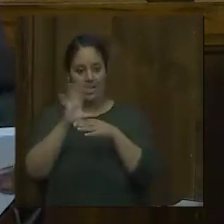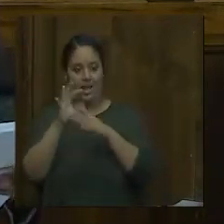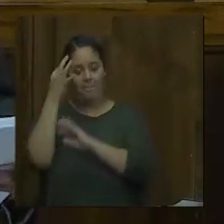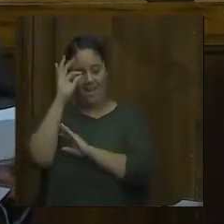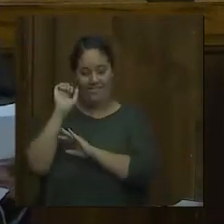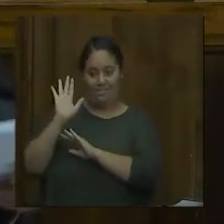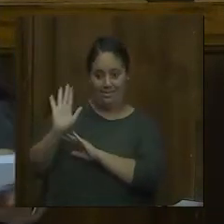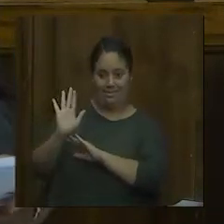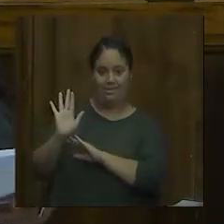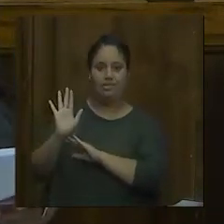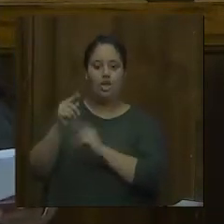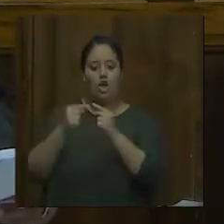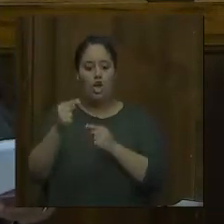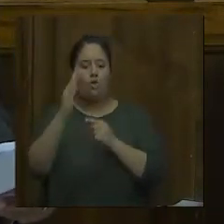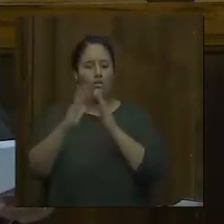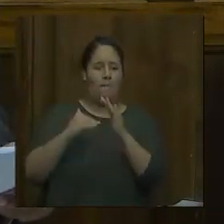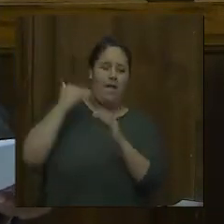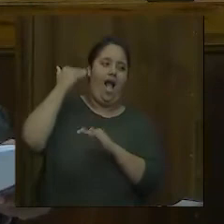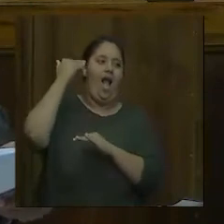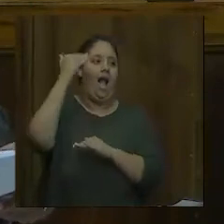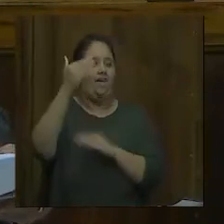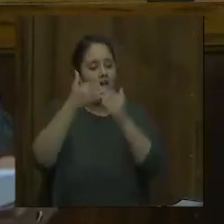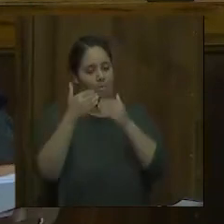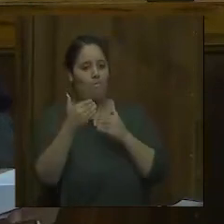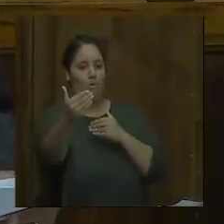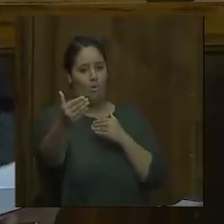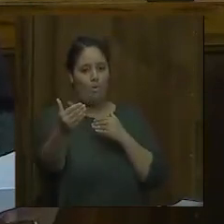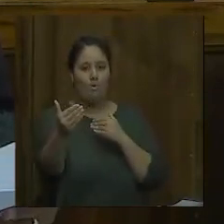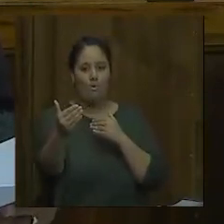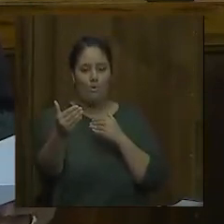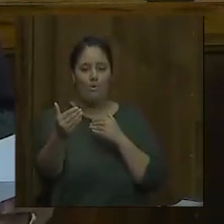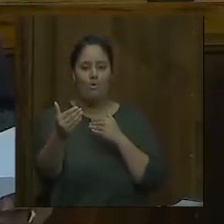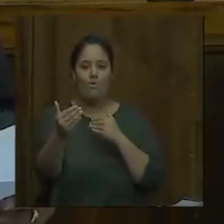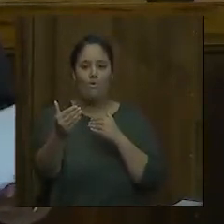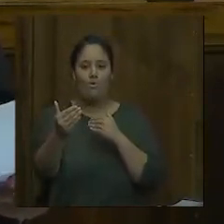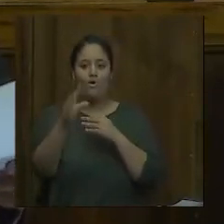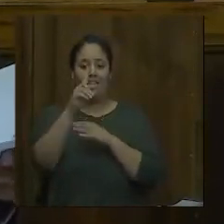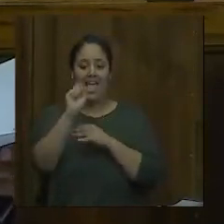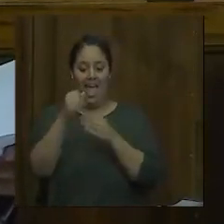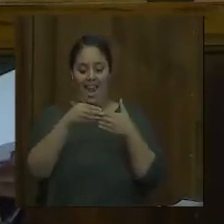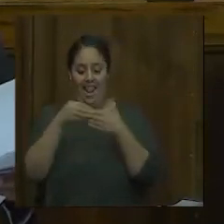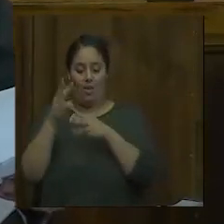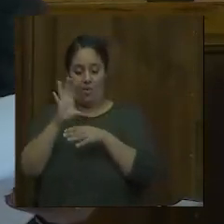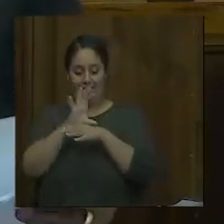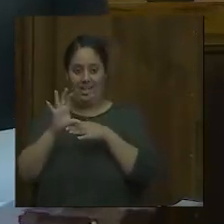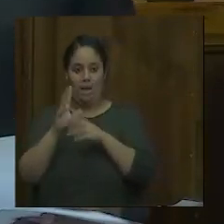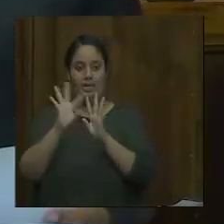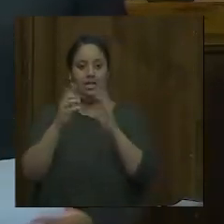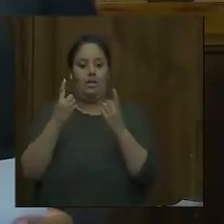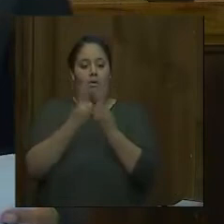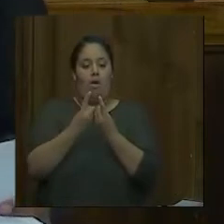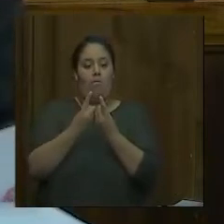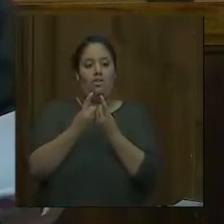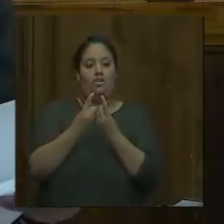Cape government goes above and beyond. The DA-led Western Cape Department